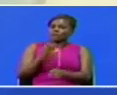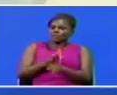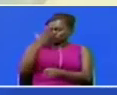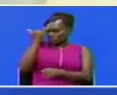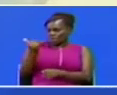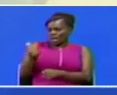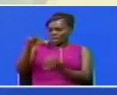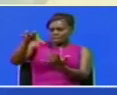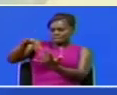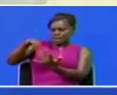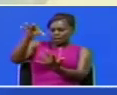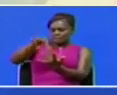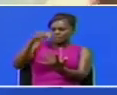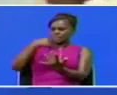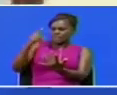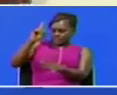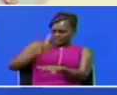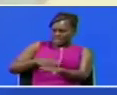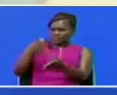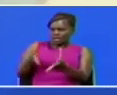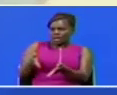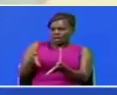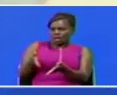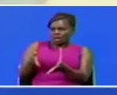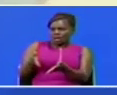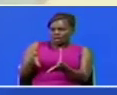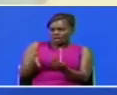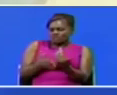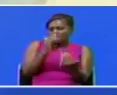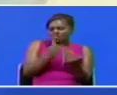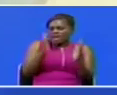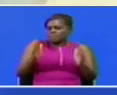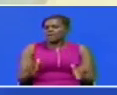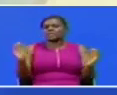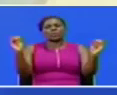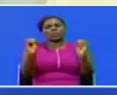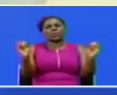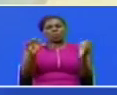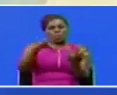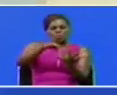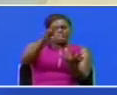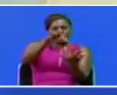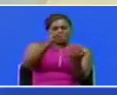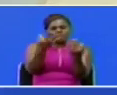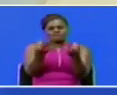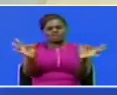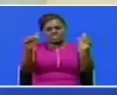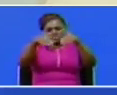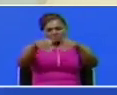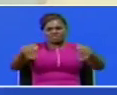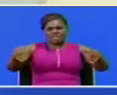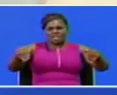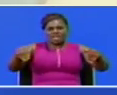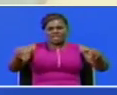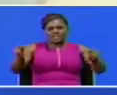question of nomination. And he has said that this time around there will be no preferred candidates, and nomination exercise will be free and fair,